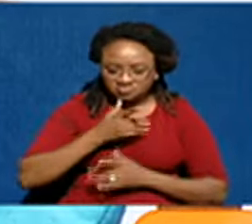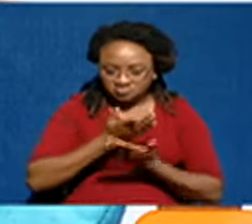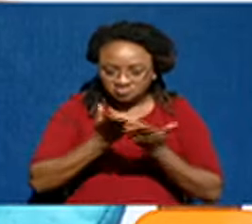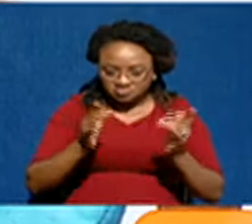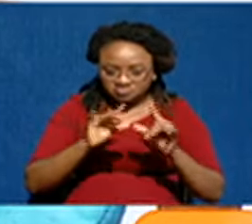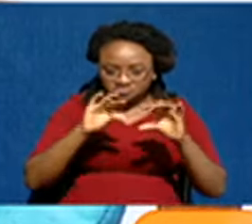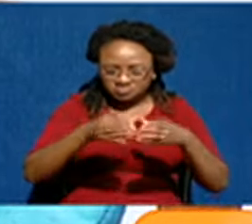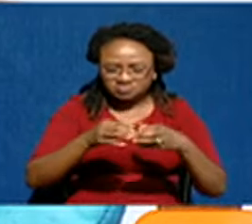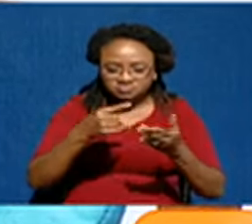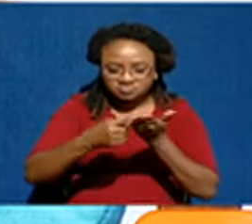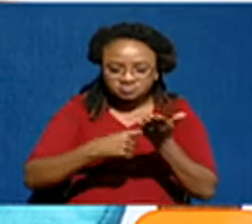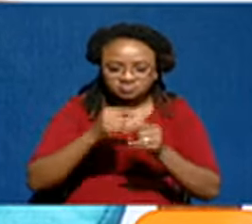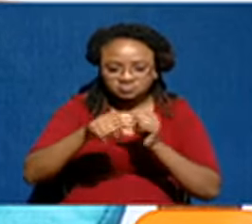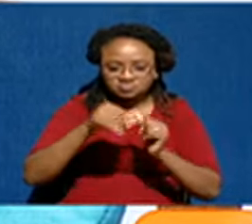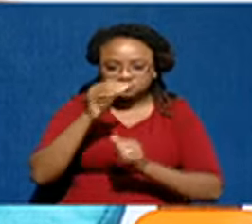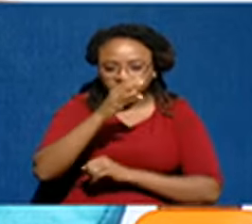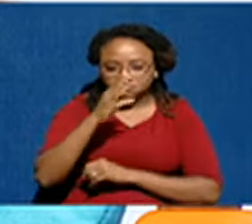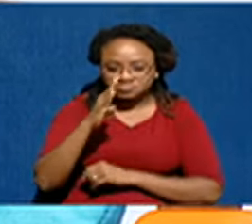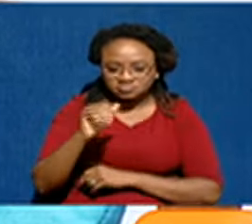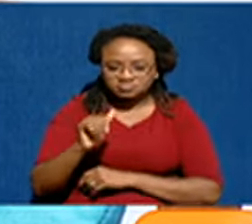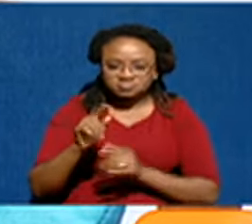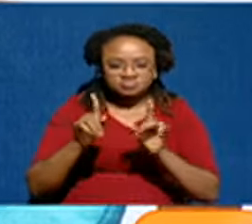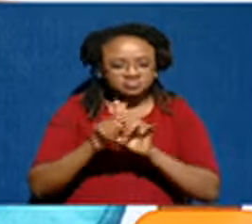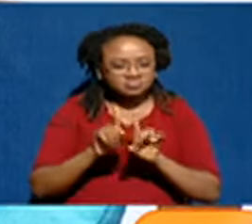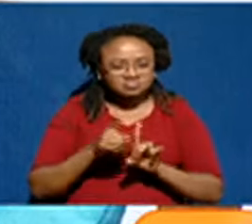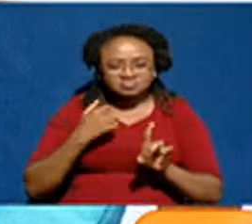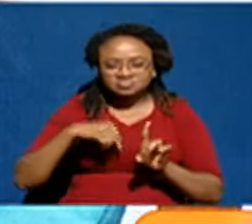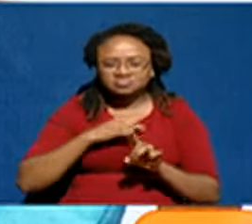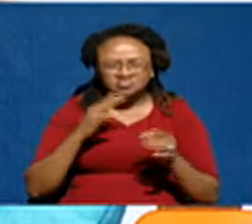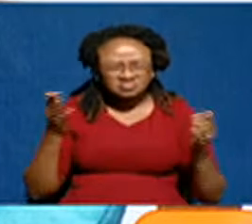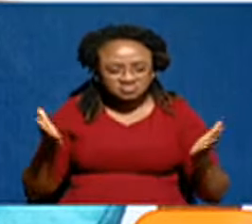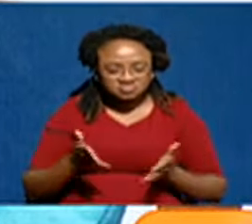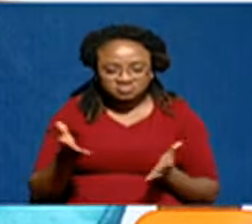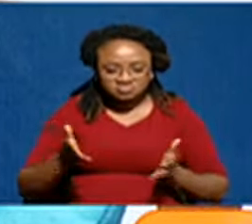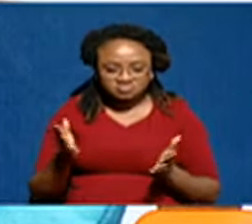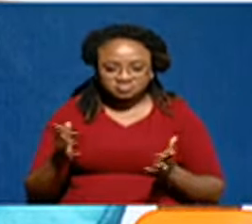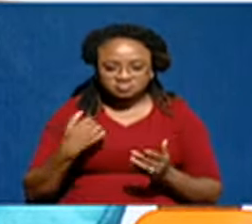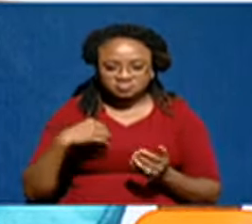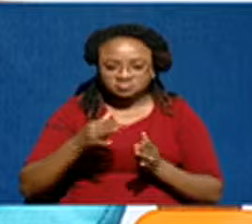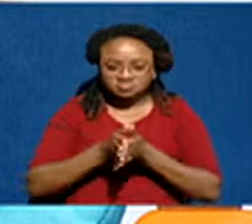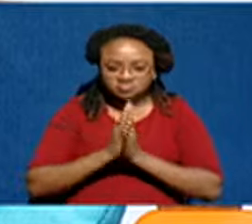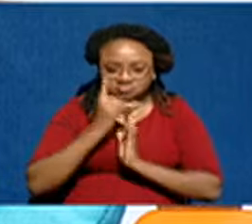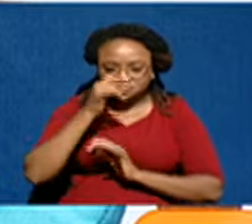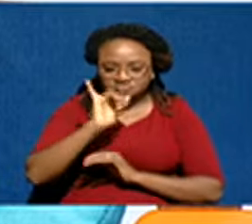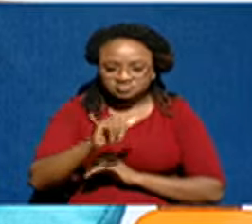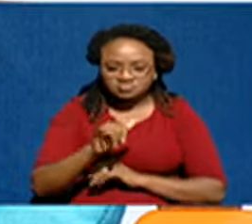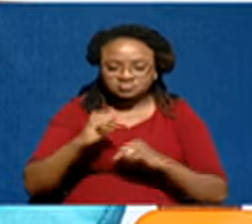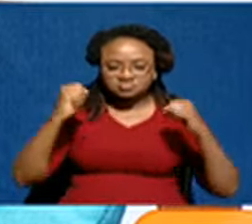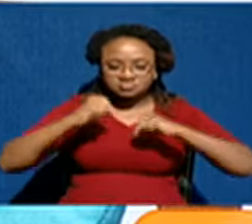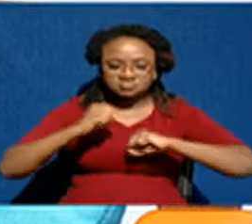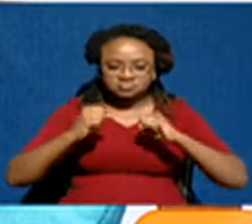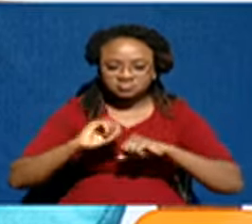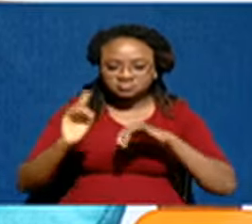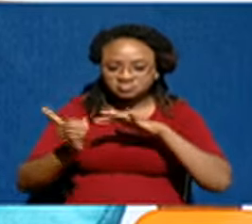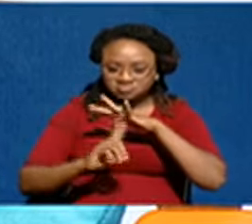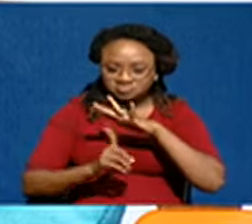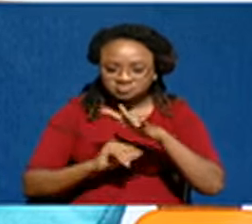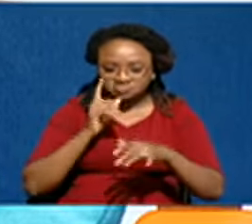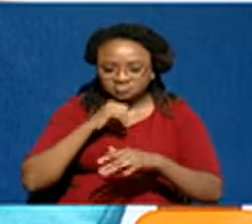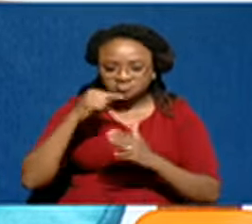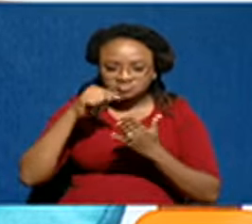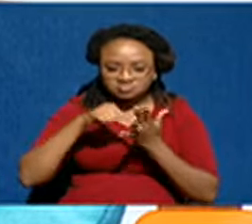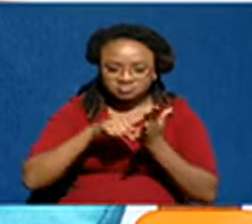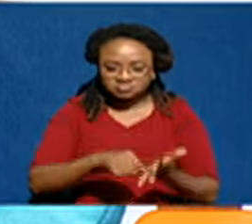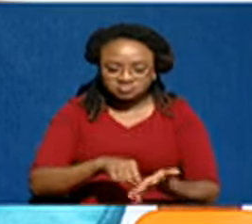we are here requesting for the recognition agreement which the ministry has refused to sign with us and